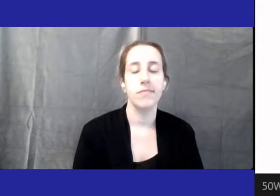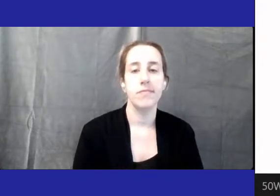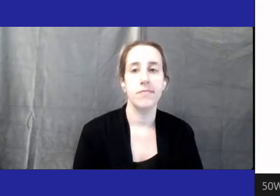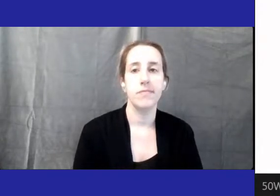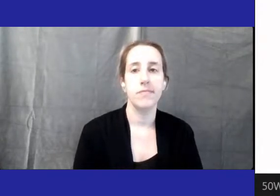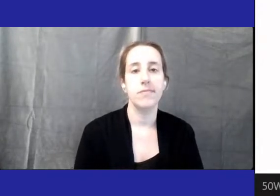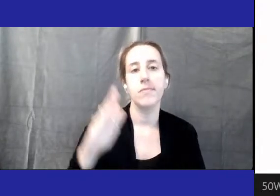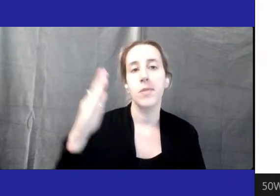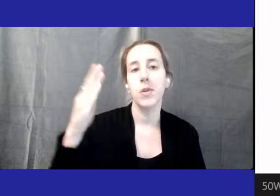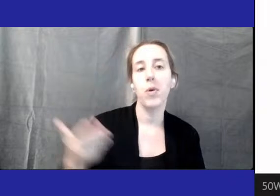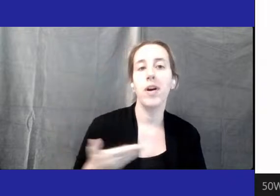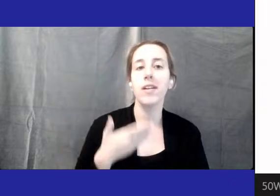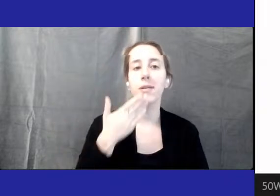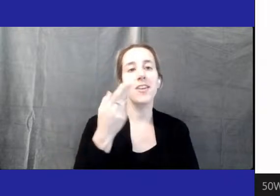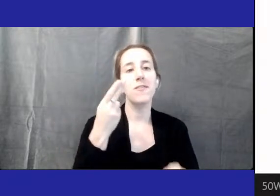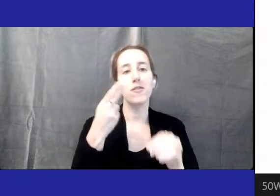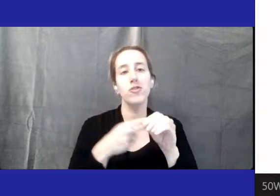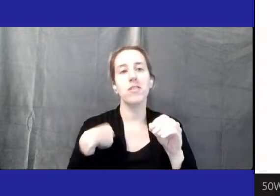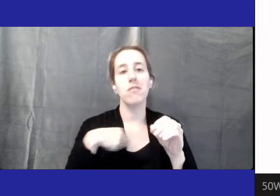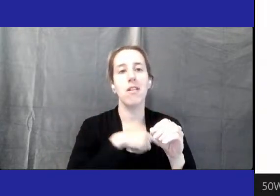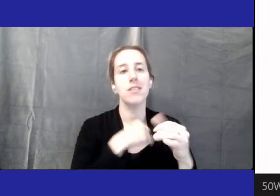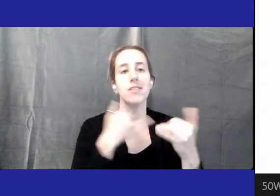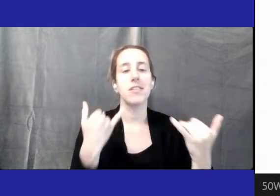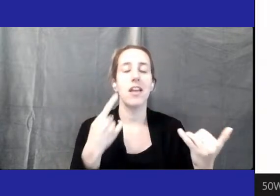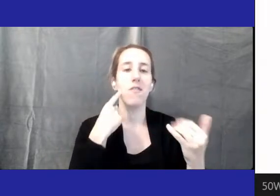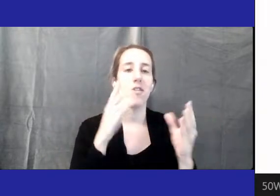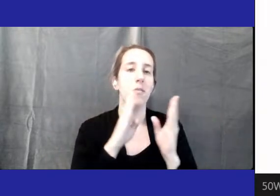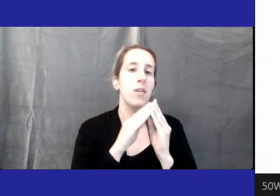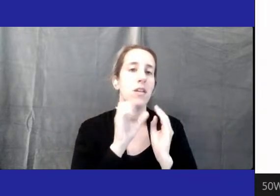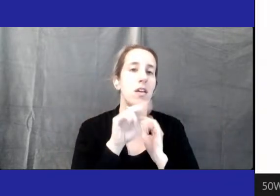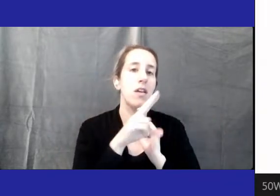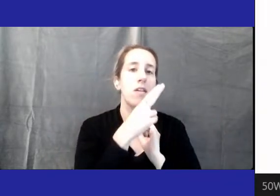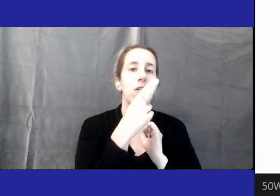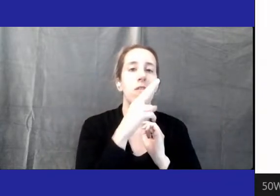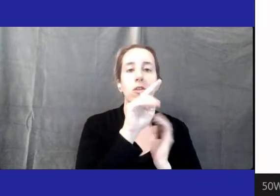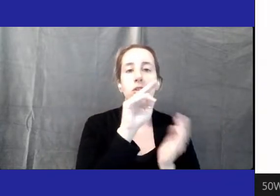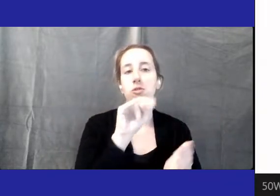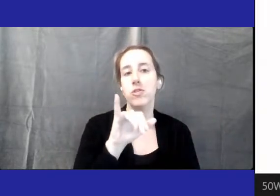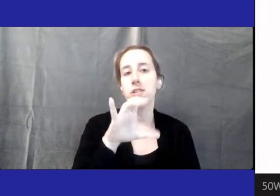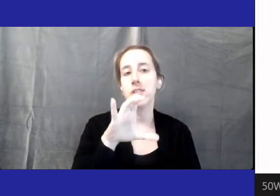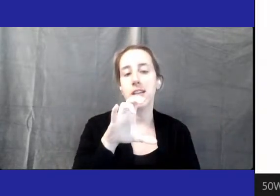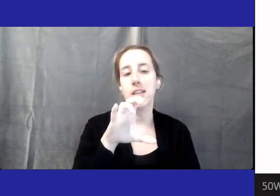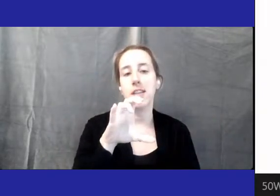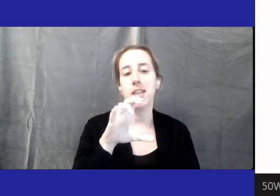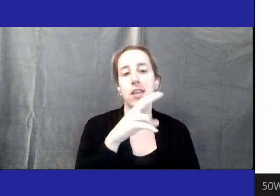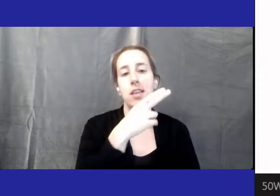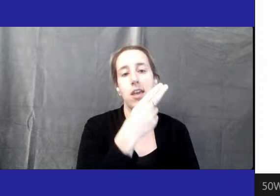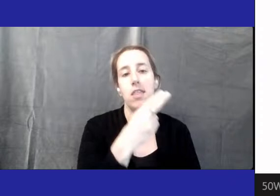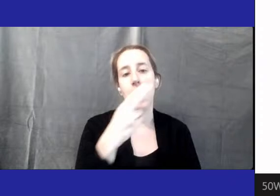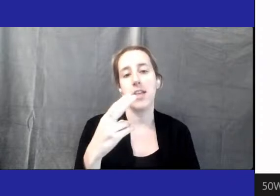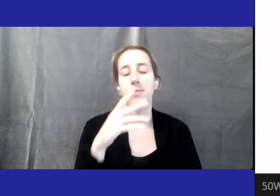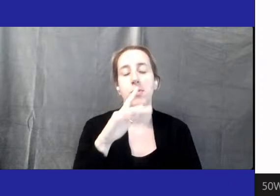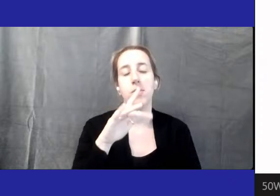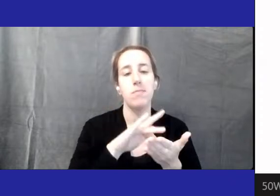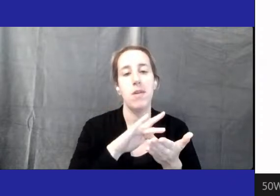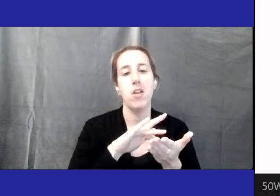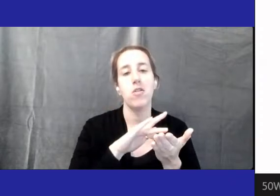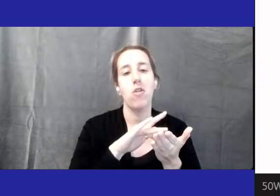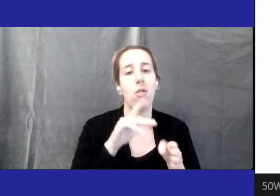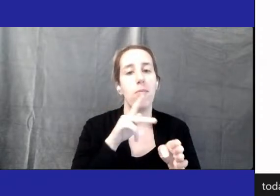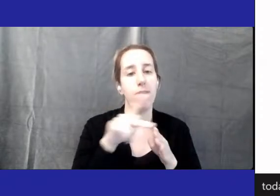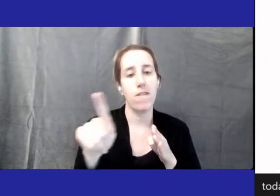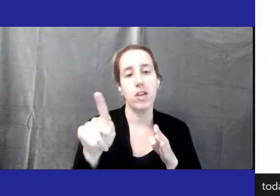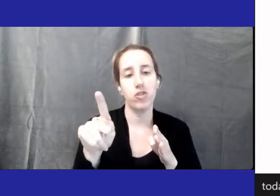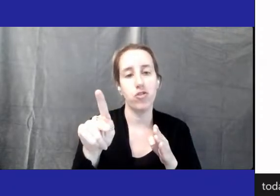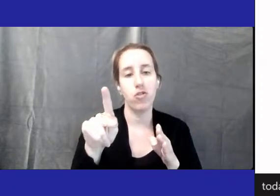you for joining us today for the meeting of the New York City Health and Hospitals Medical and Professional Affairs Committee. Today's meeting is officially called to